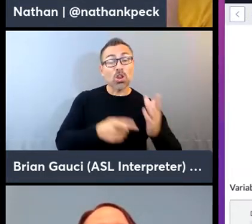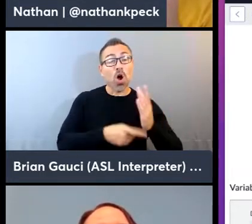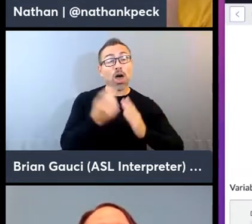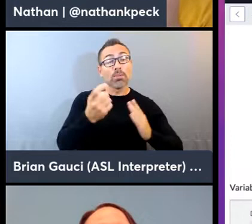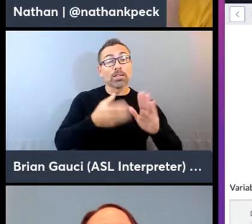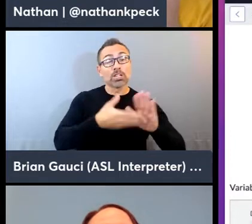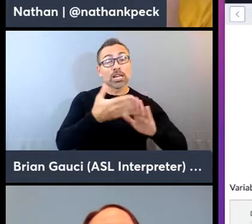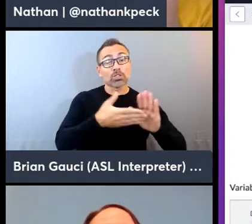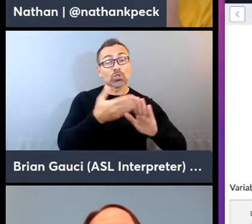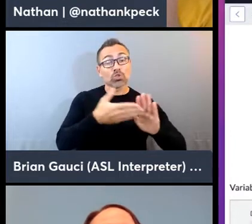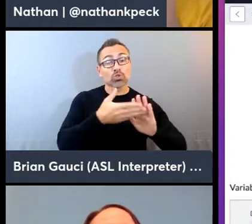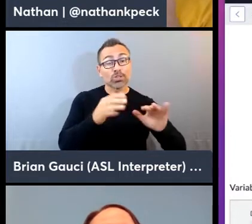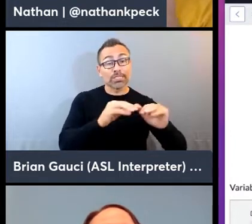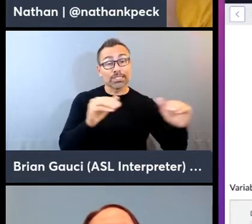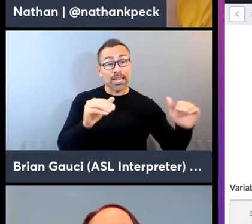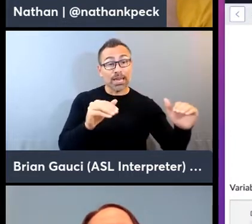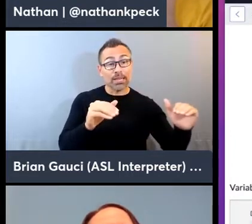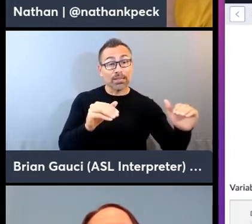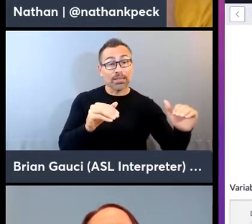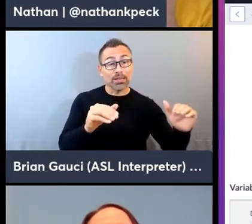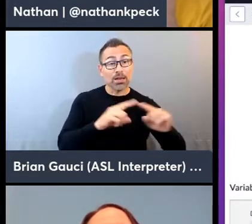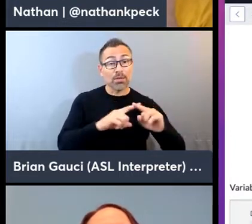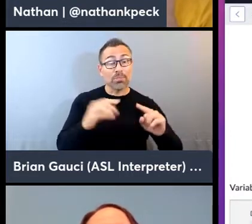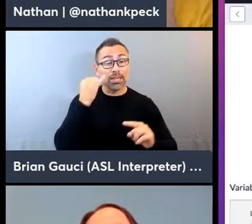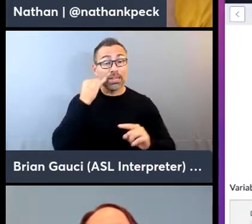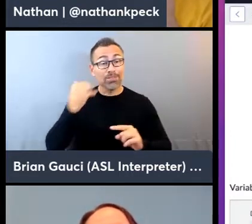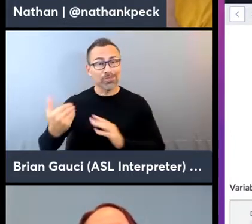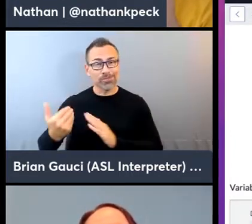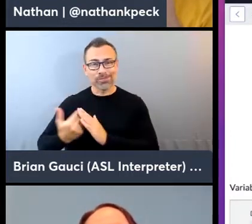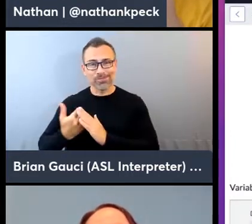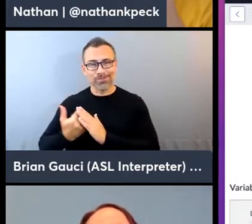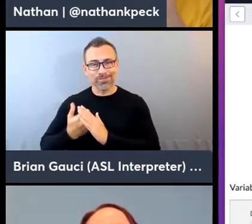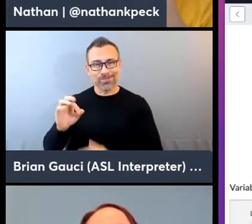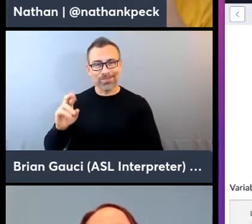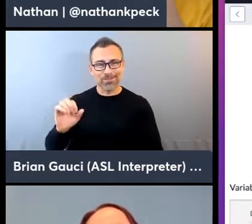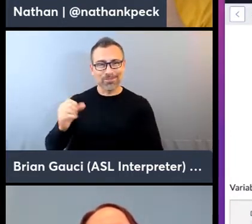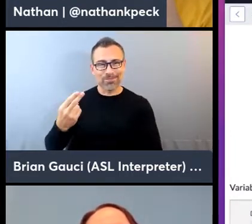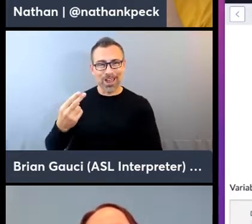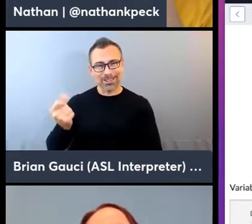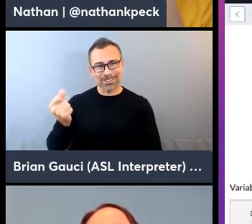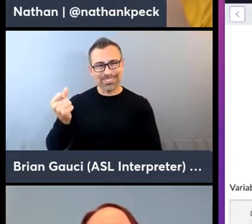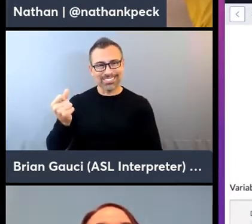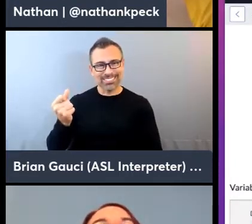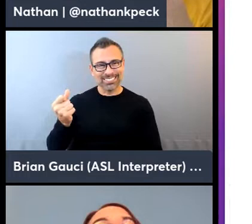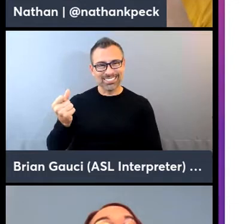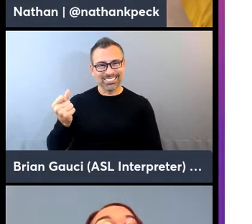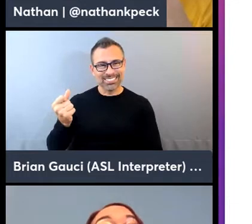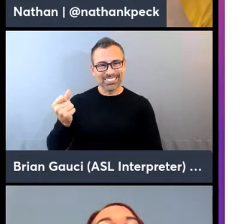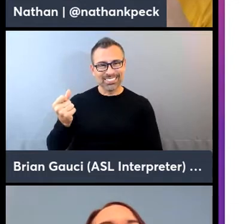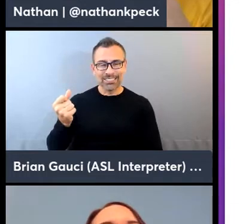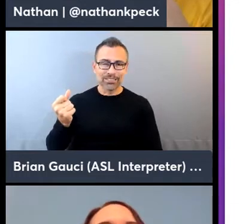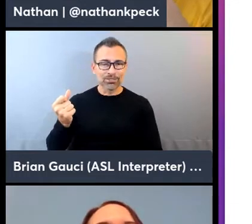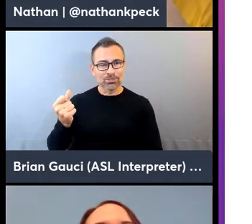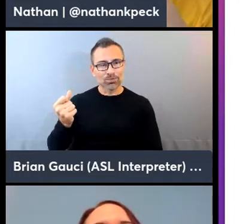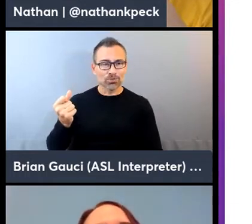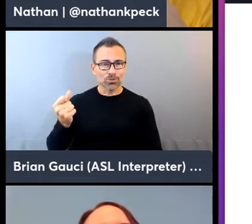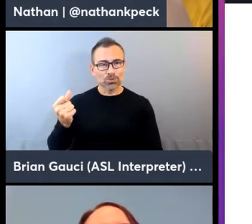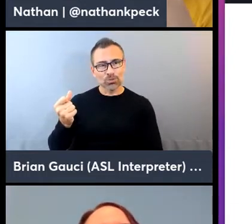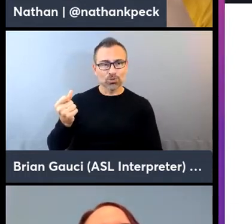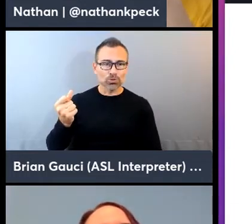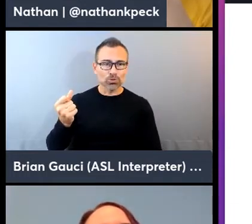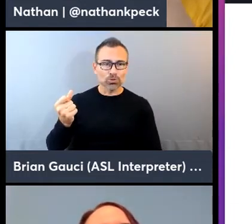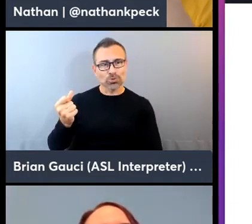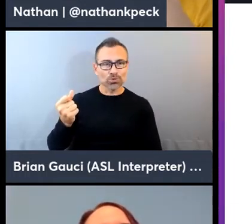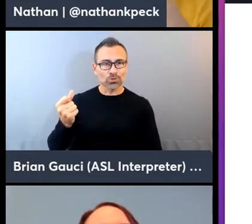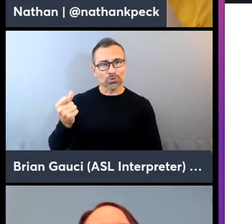status, right? Okay. If I do a quick little refresh, right, in a minute, in the fullness of time, as we say,